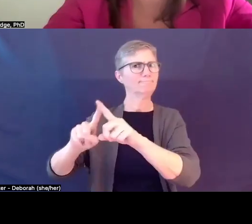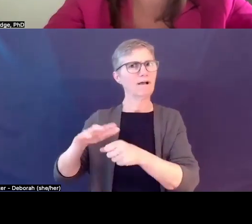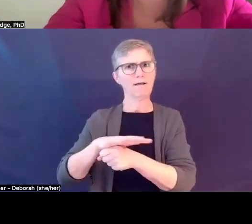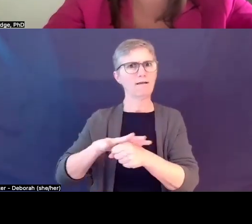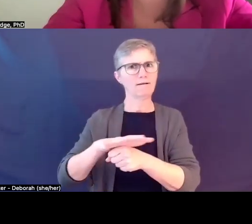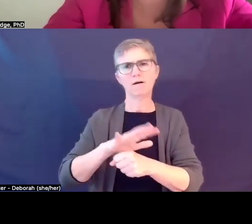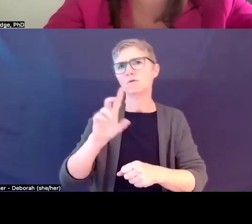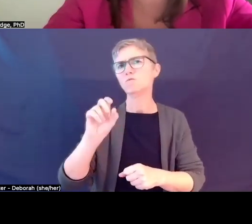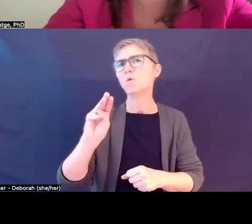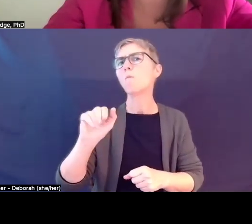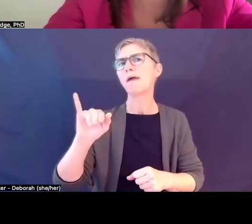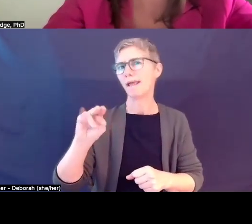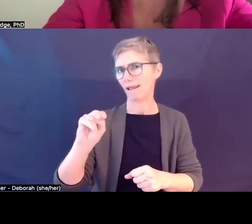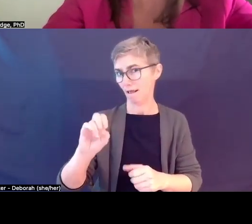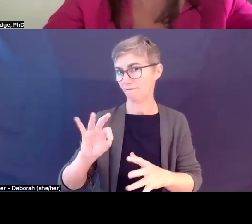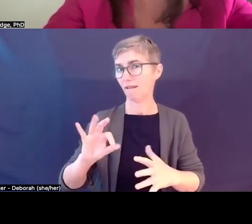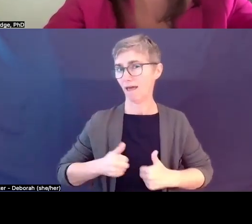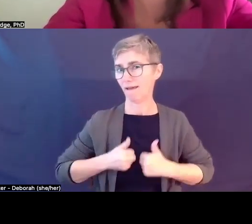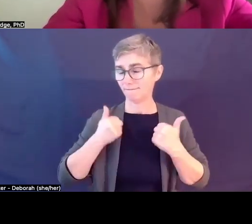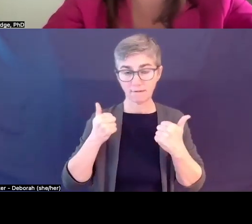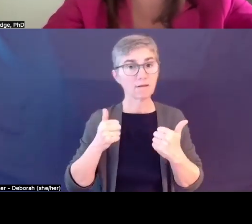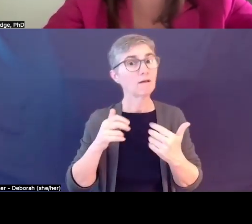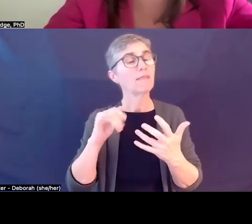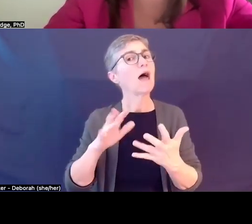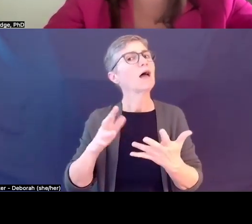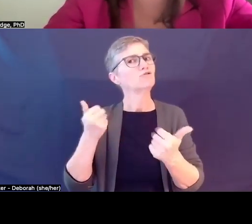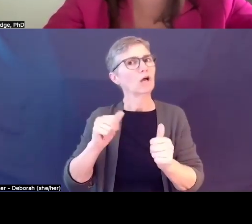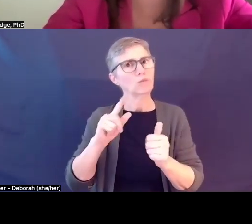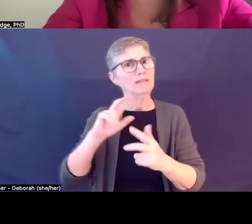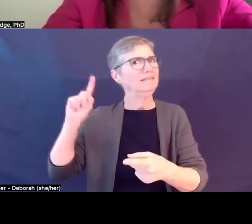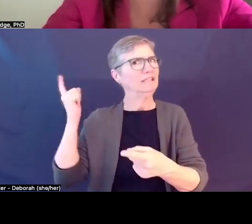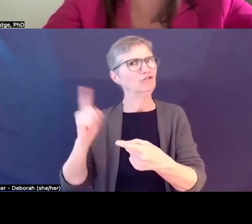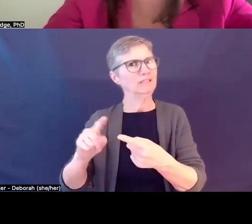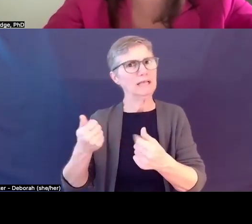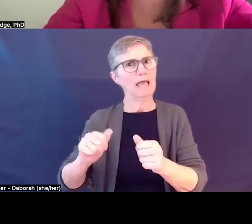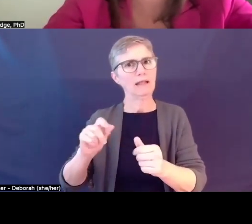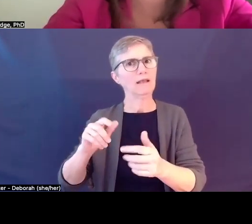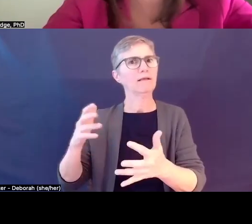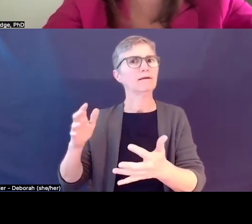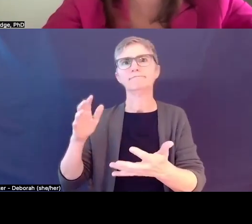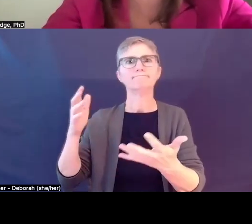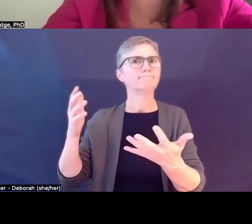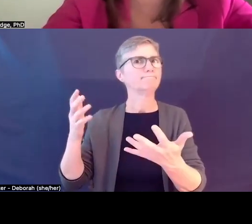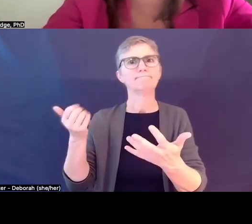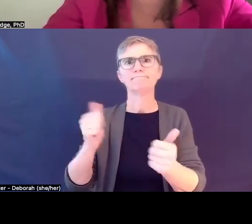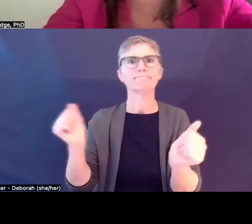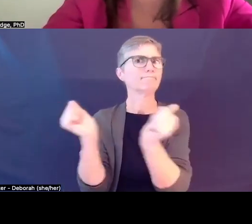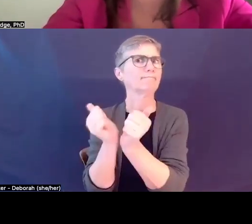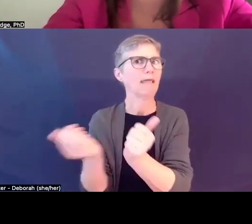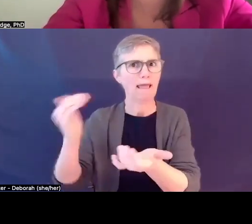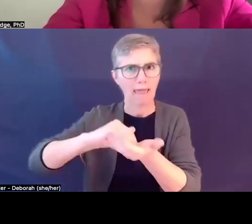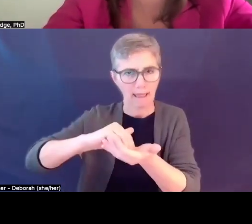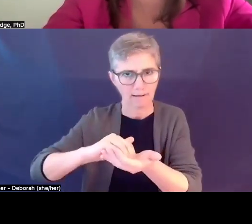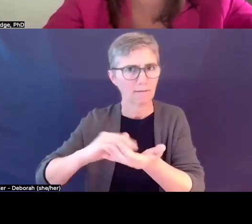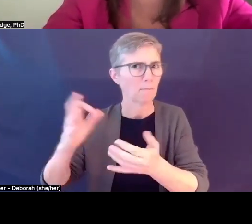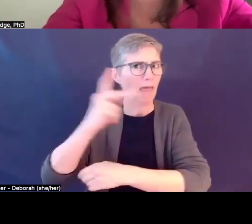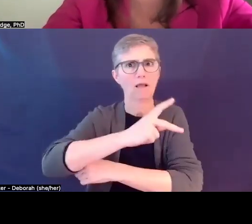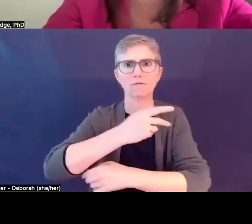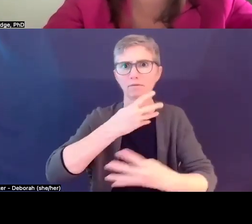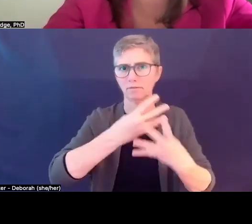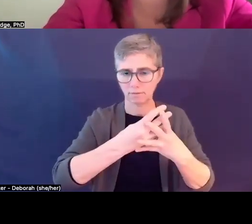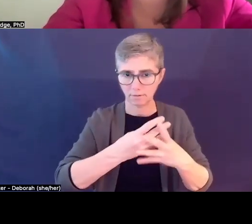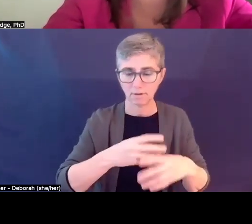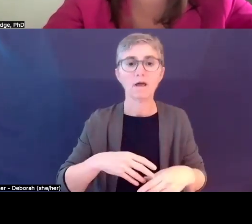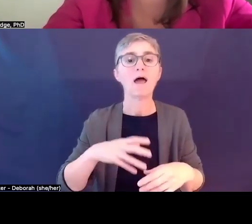the probability of recidivism. We also support implementation of individualized treatment plans, which are tailored toward an individual's specific treatment